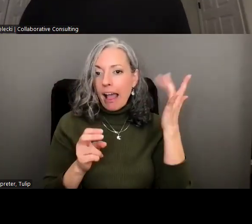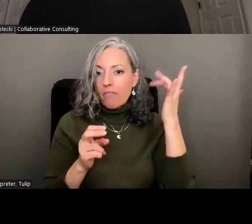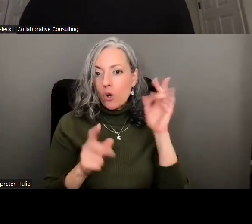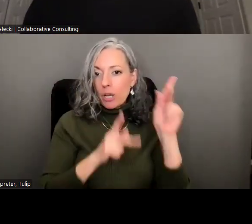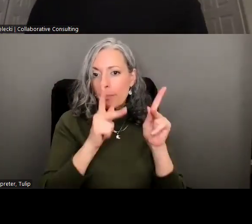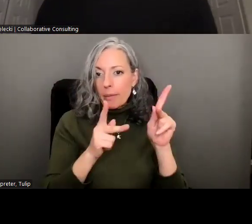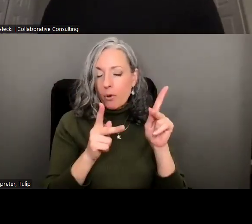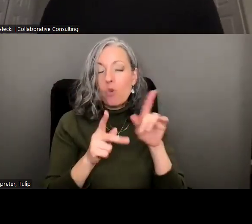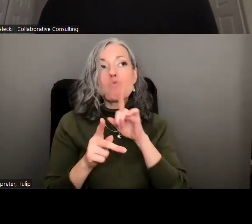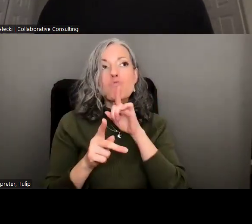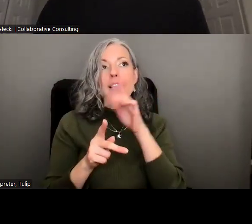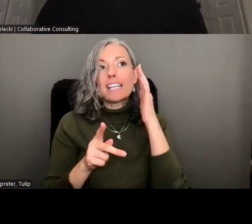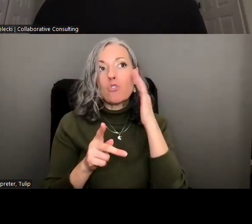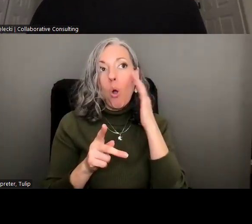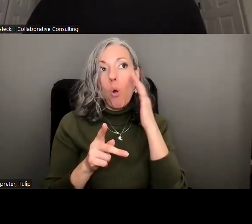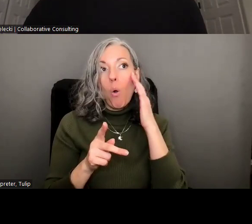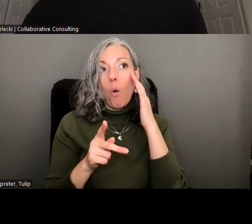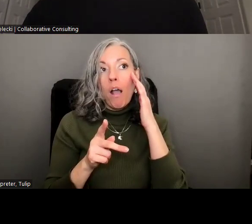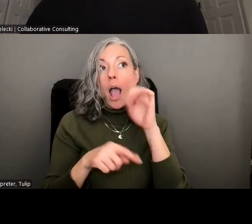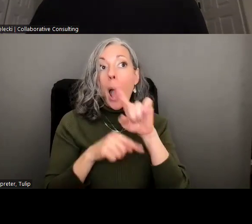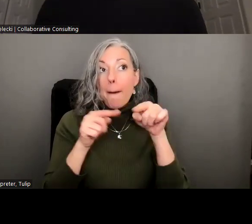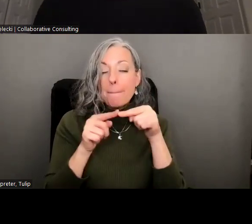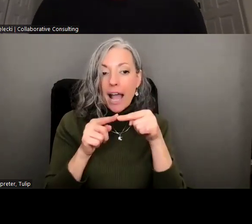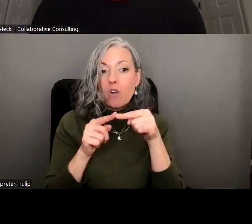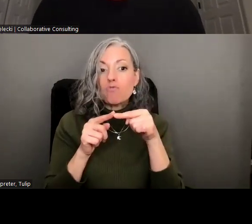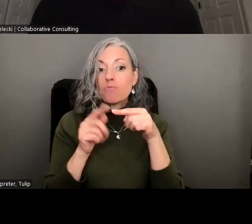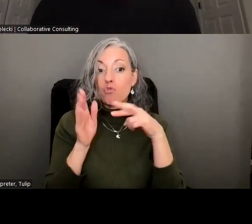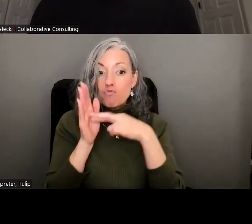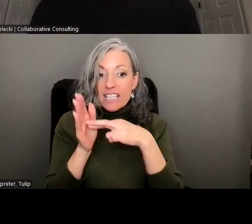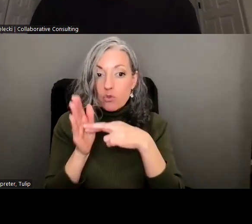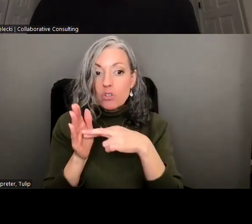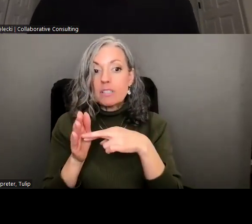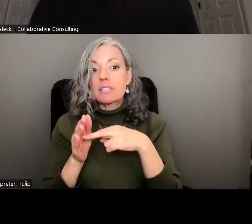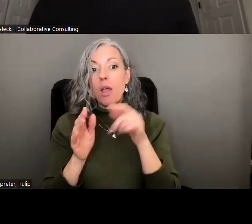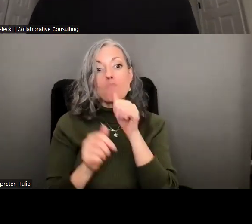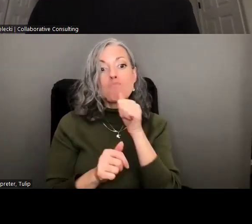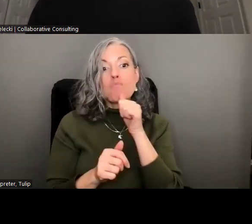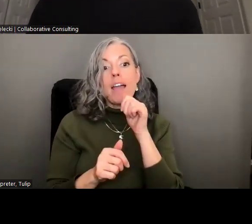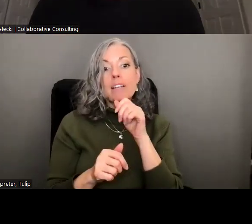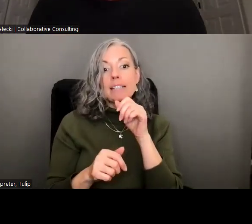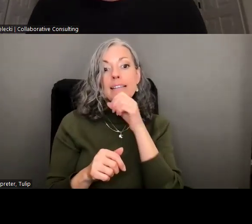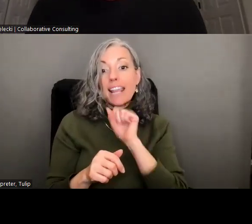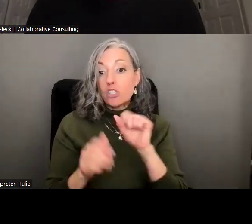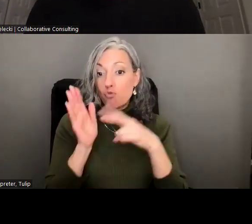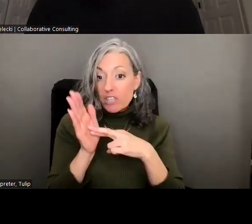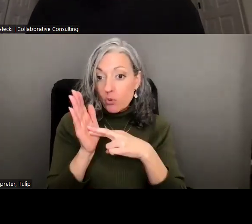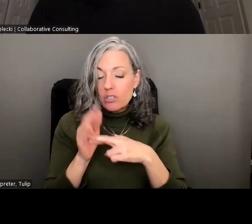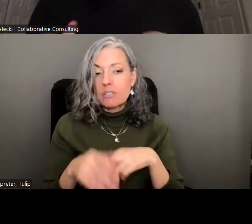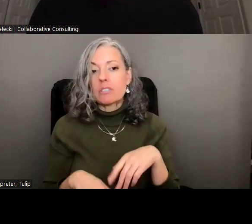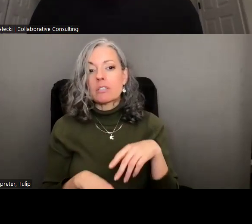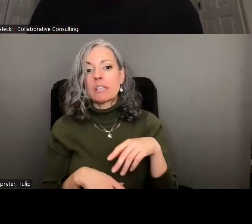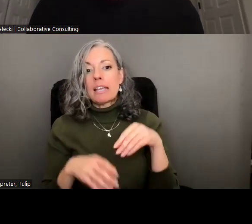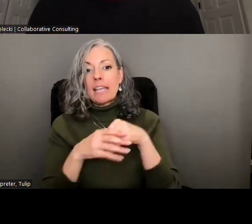and private aging resources. And in the California 2030, we envision, that